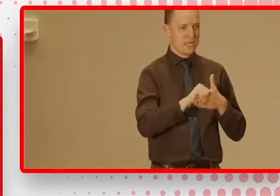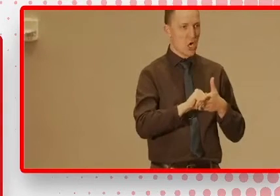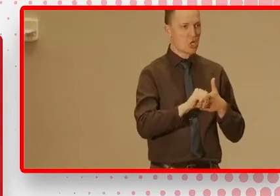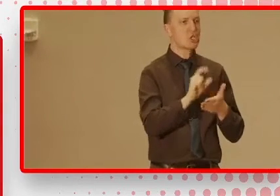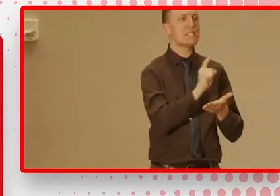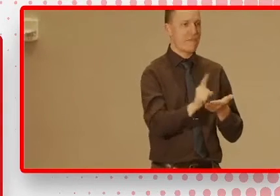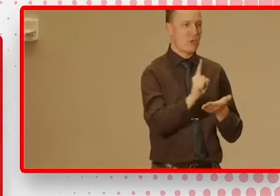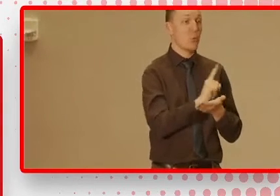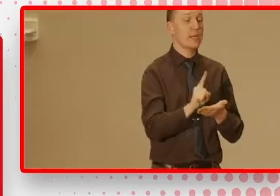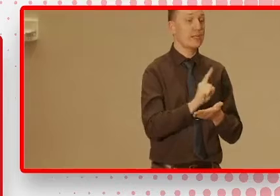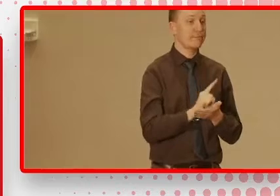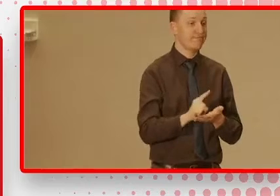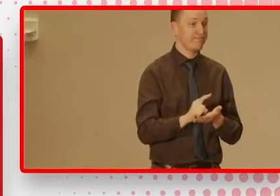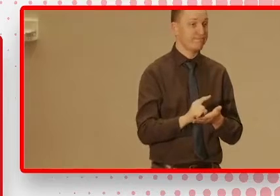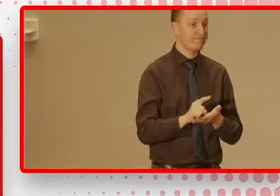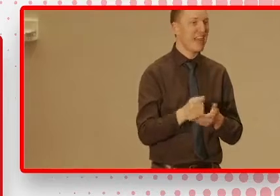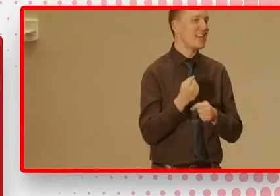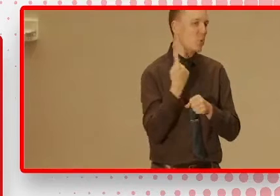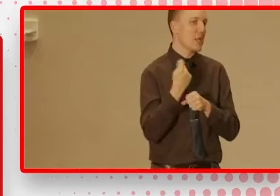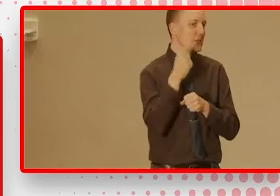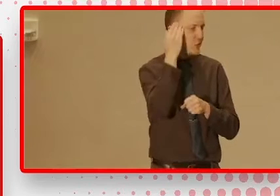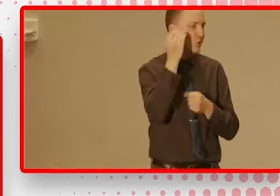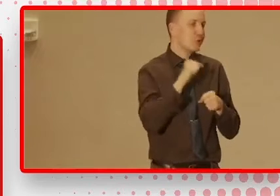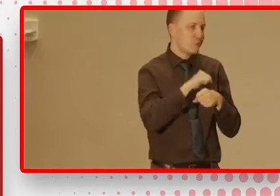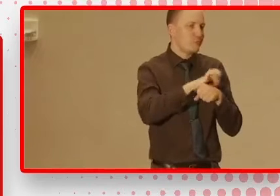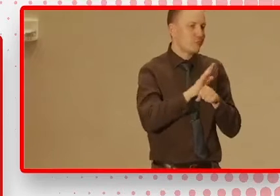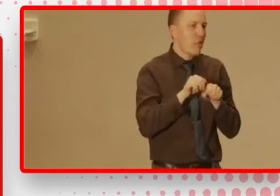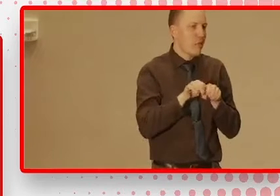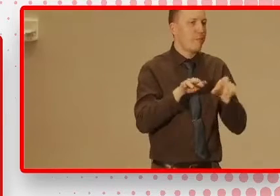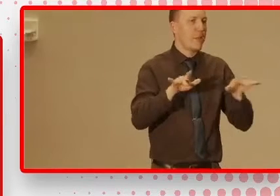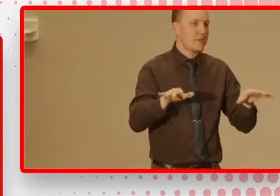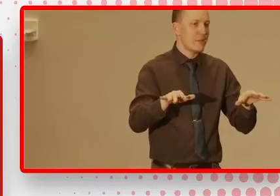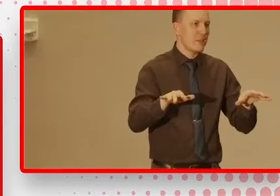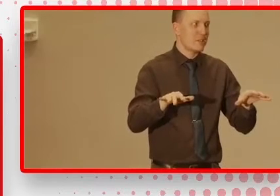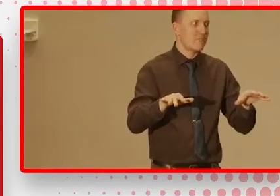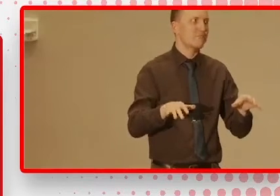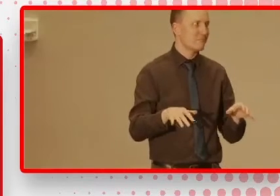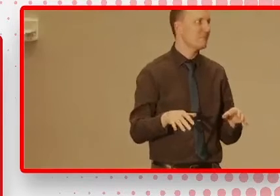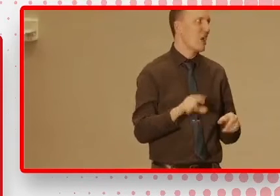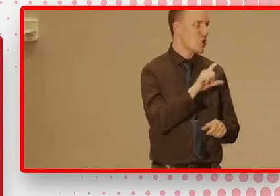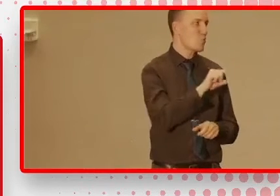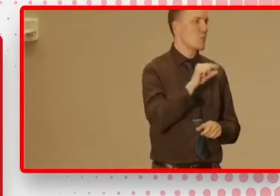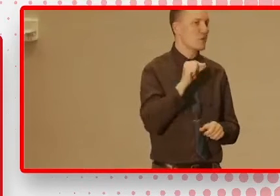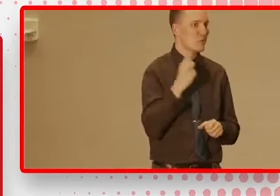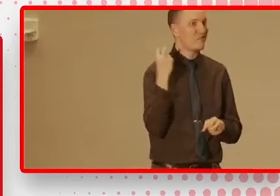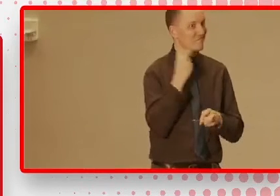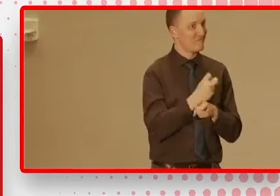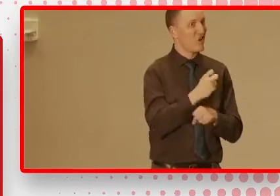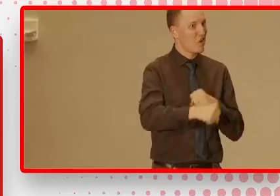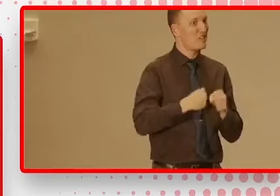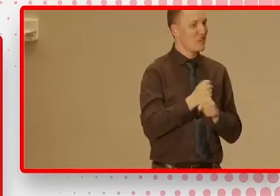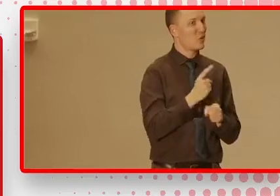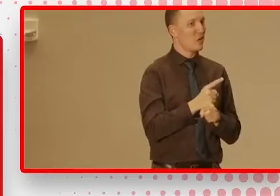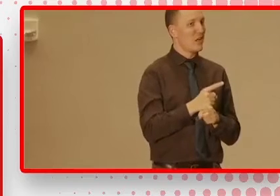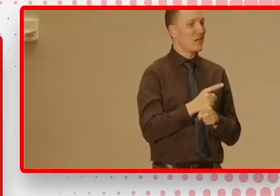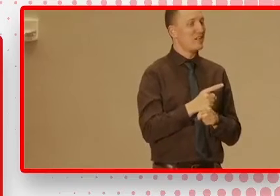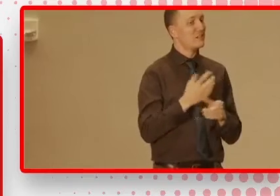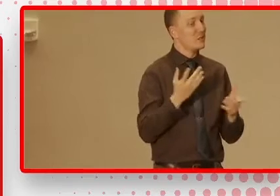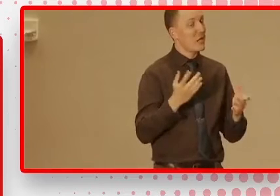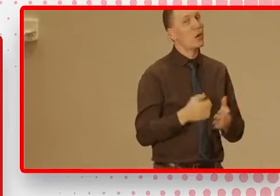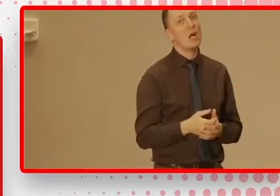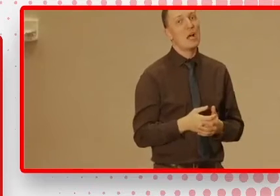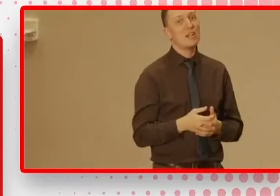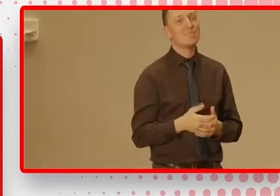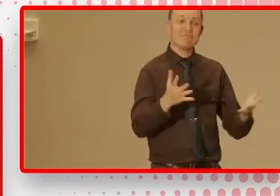Now, this last year, the pandemic, it's been a rough year for everybody, hasn't it? I will say I'm glad to be here and